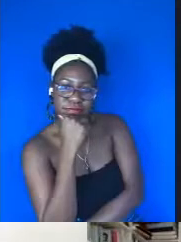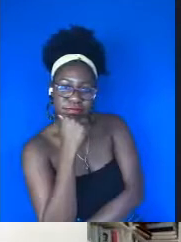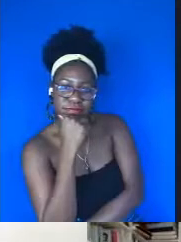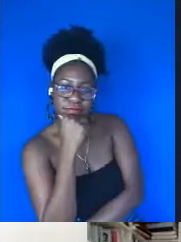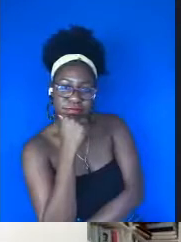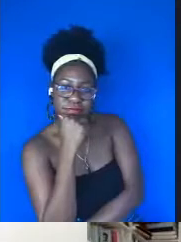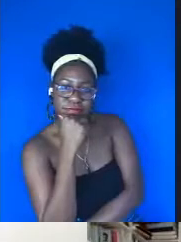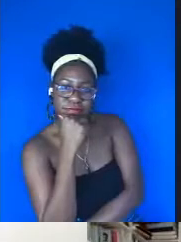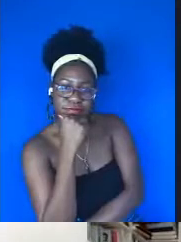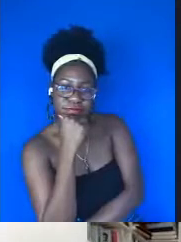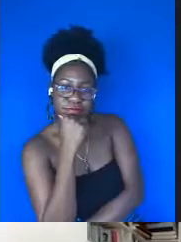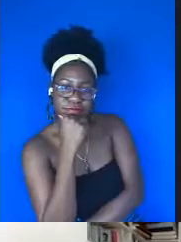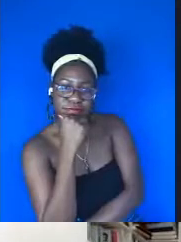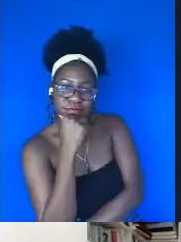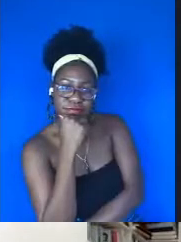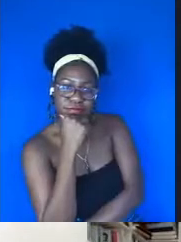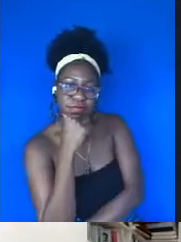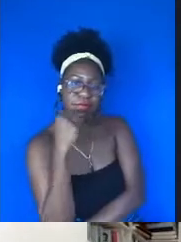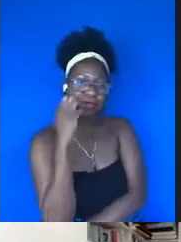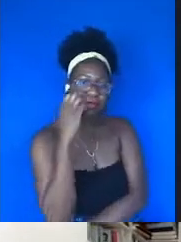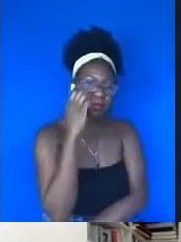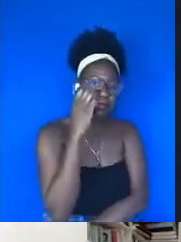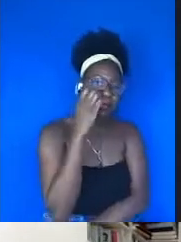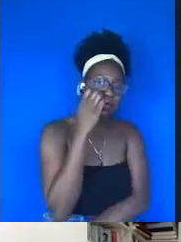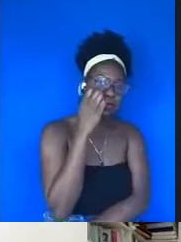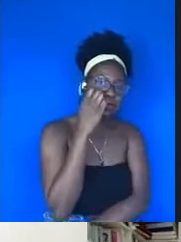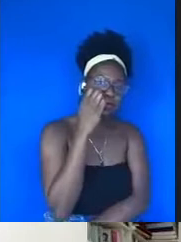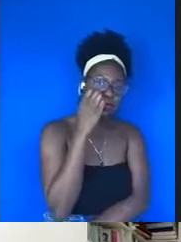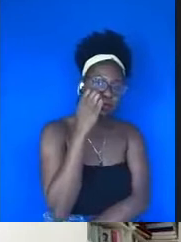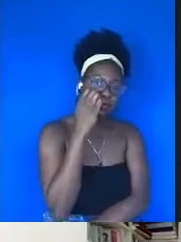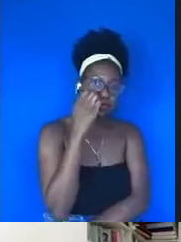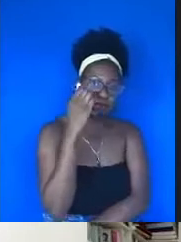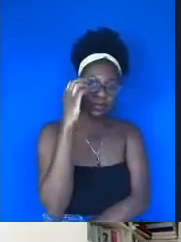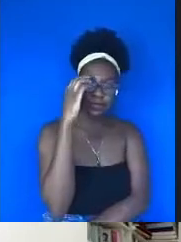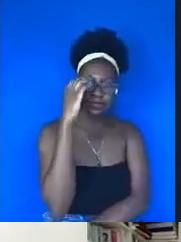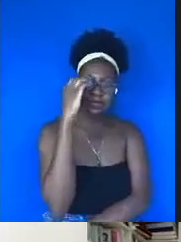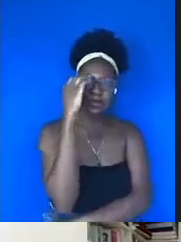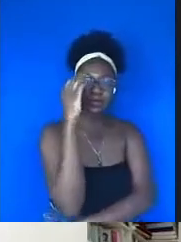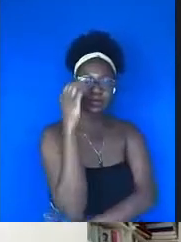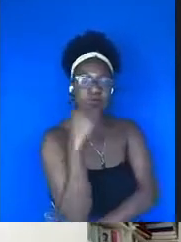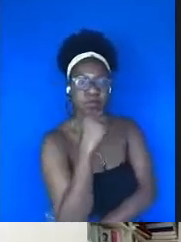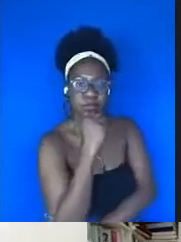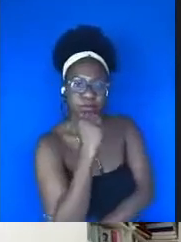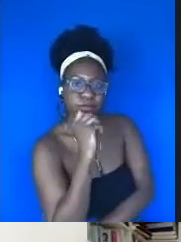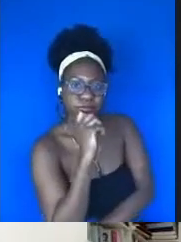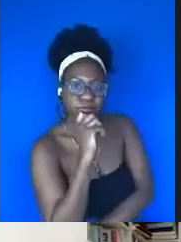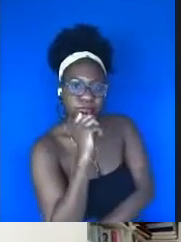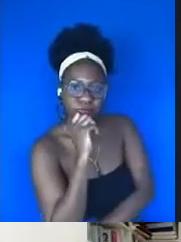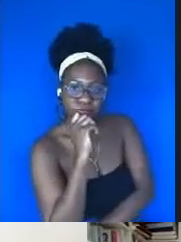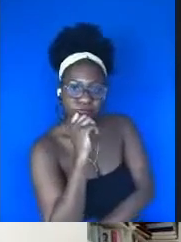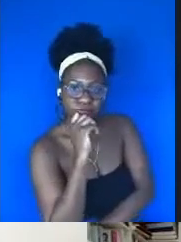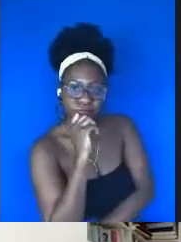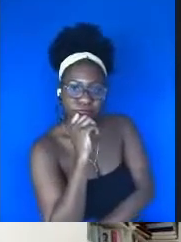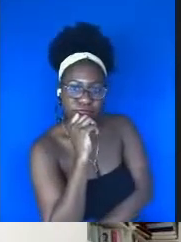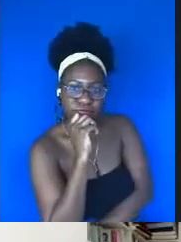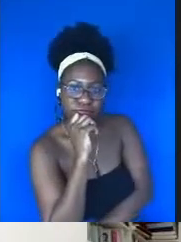her rise to power with her husband, and how their love then becomes sort of perverted